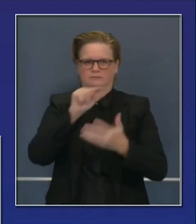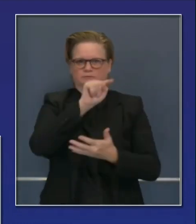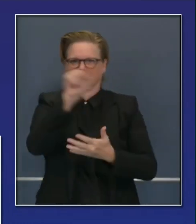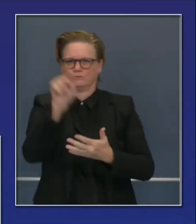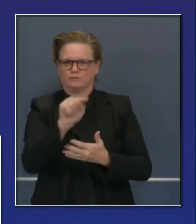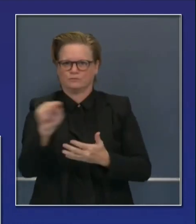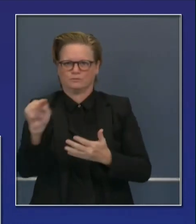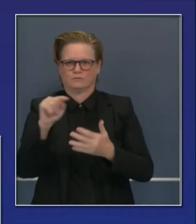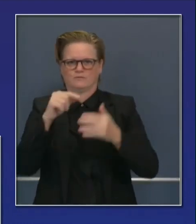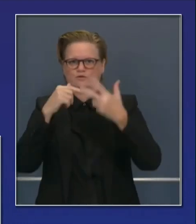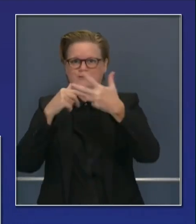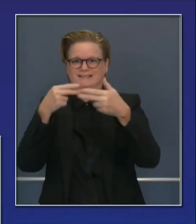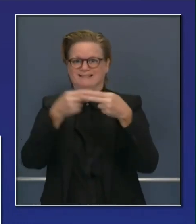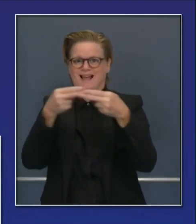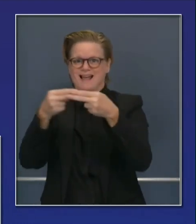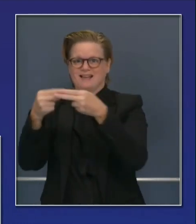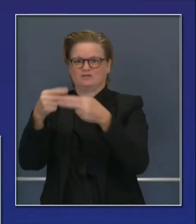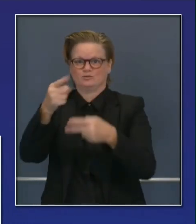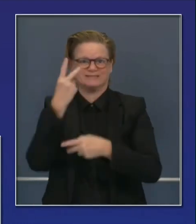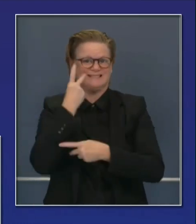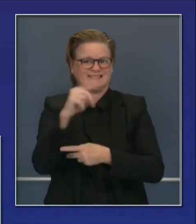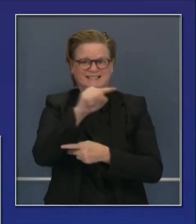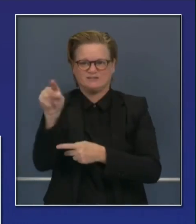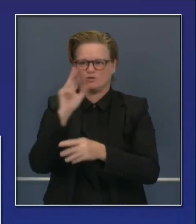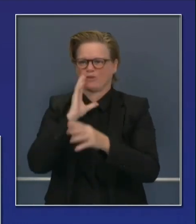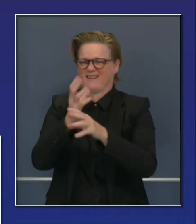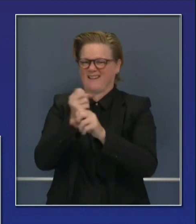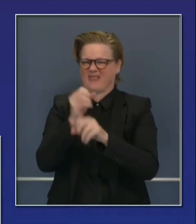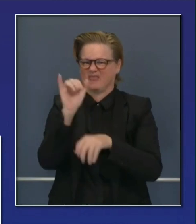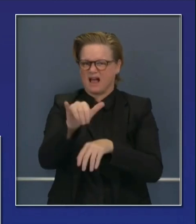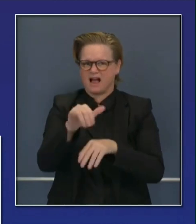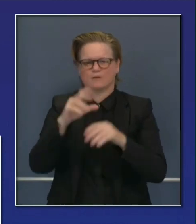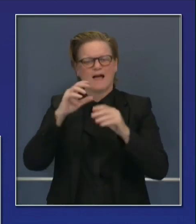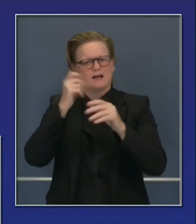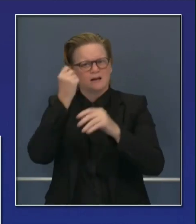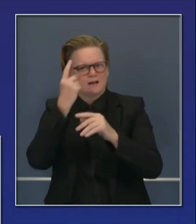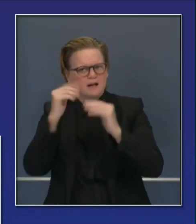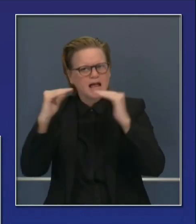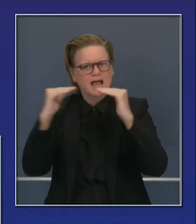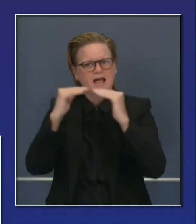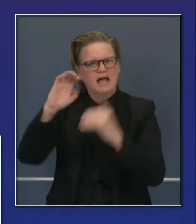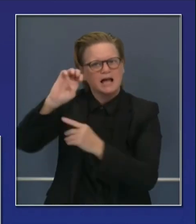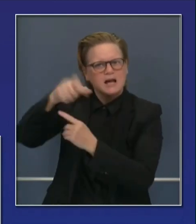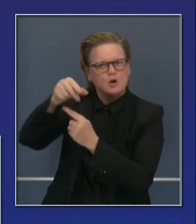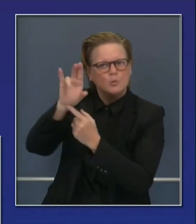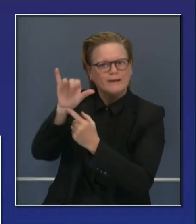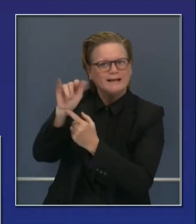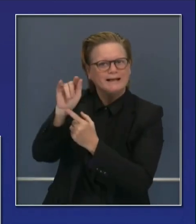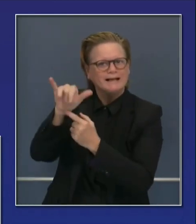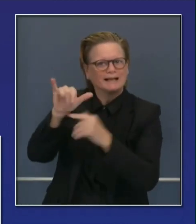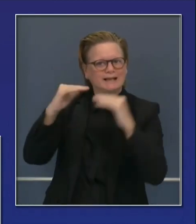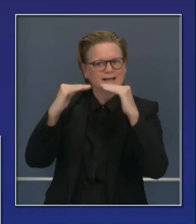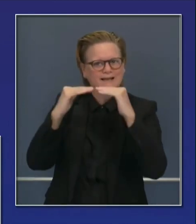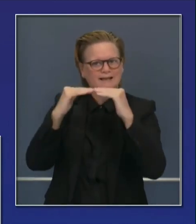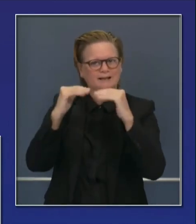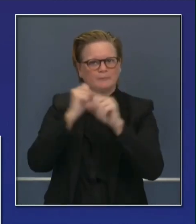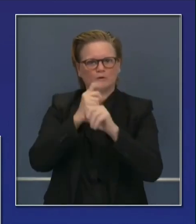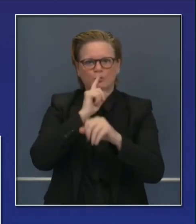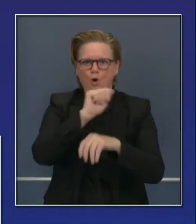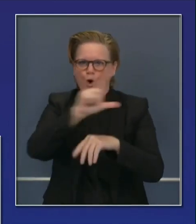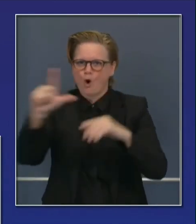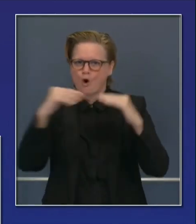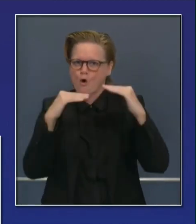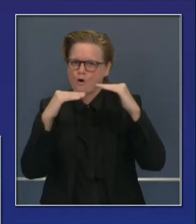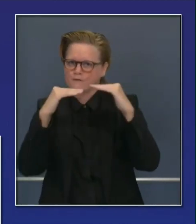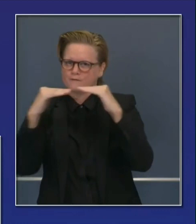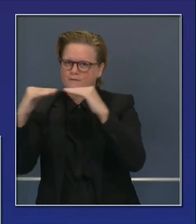an equity and fairness lens, looking at this holistically, bottom up, not top down, and looking at the